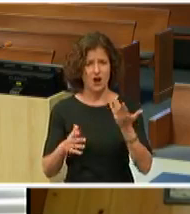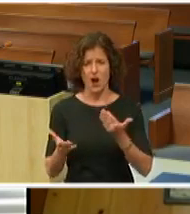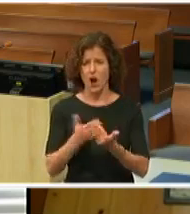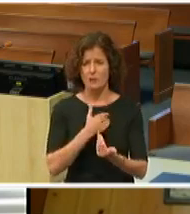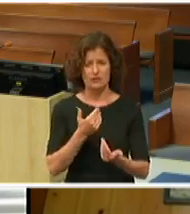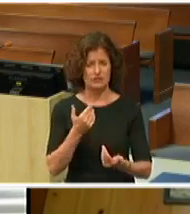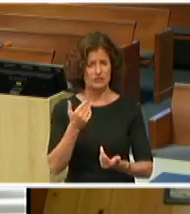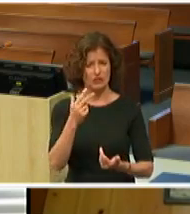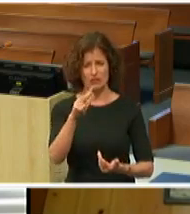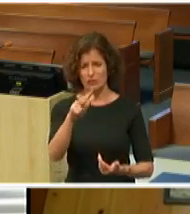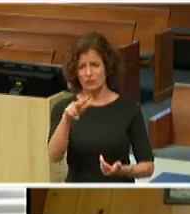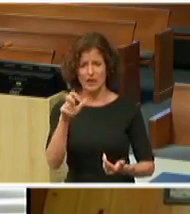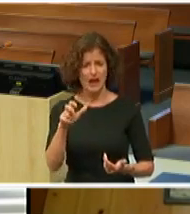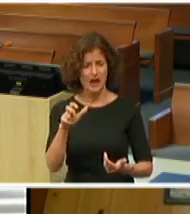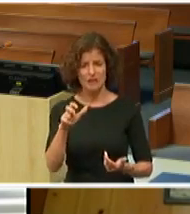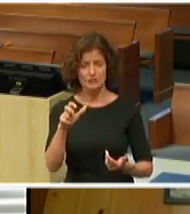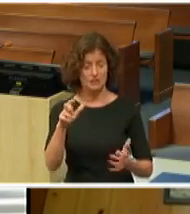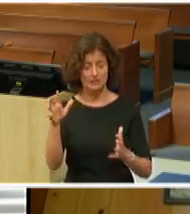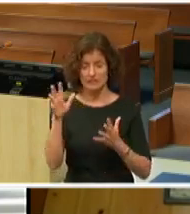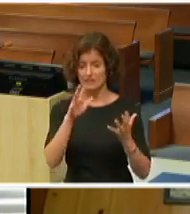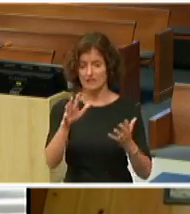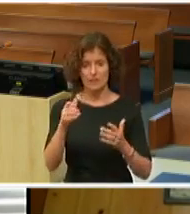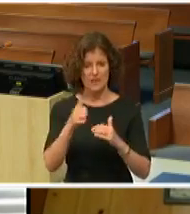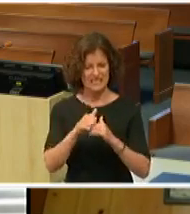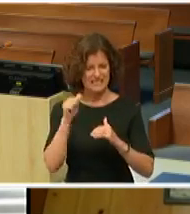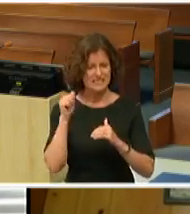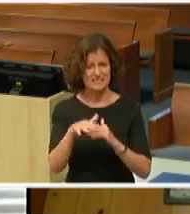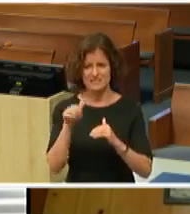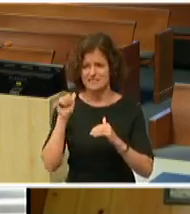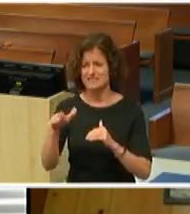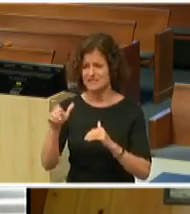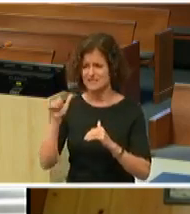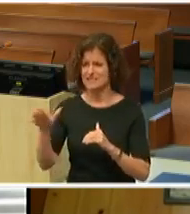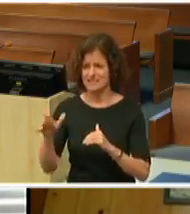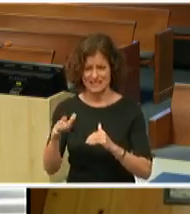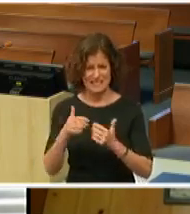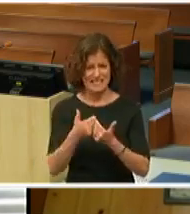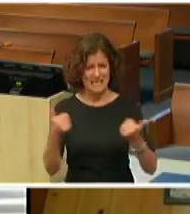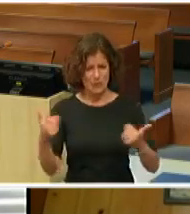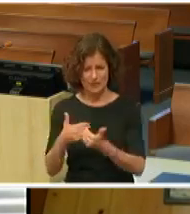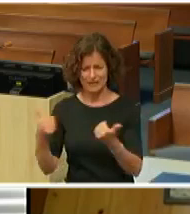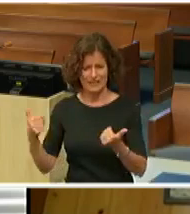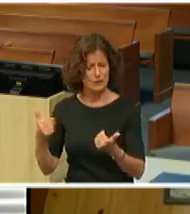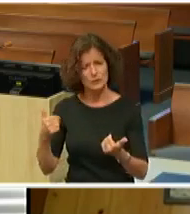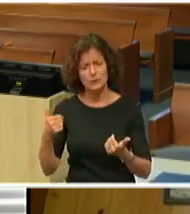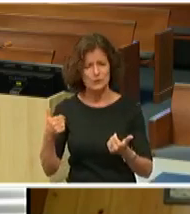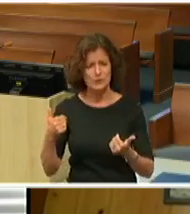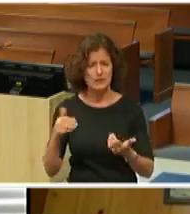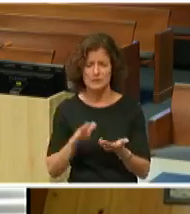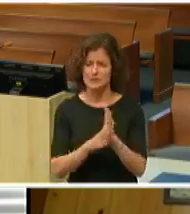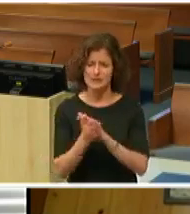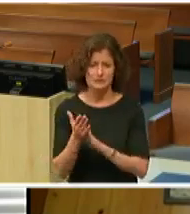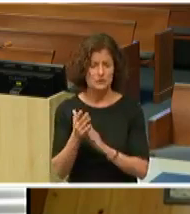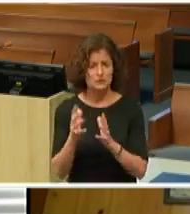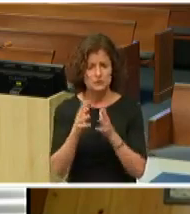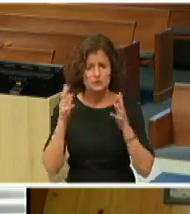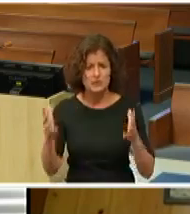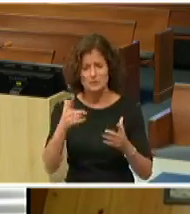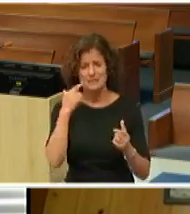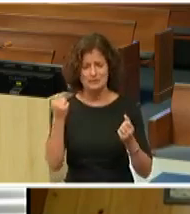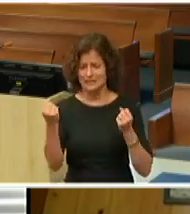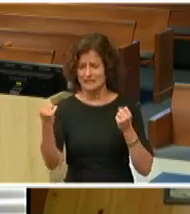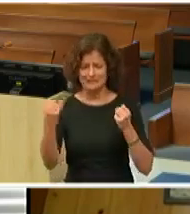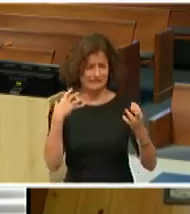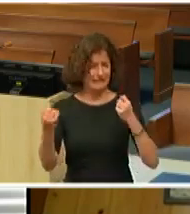almost 300, and to have to send out those separately, it was becoming onerous because they were coming in so fast. We were